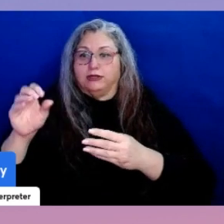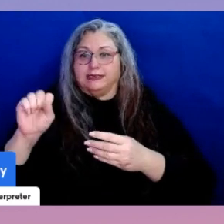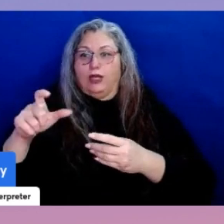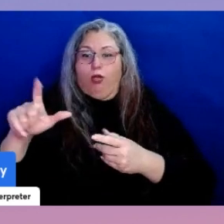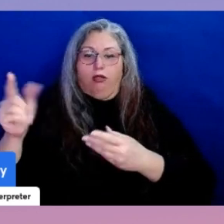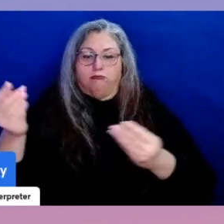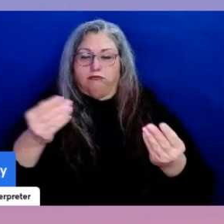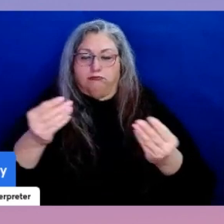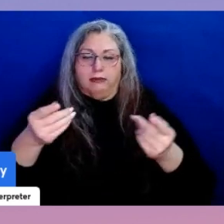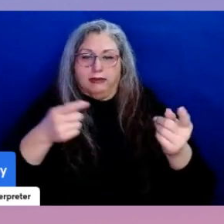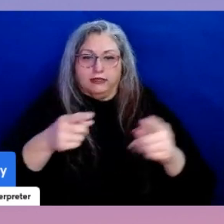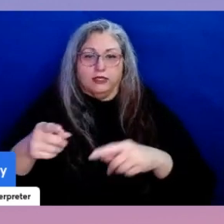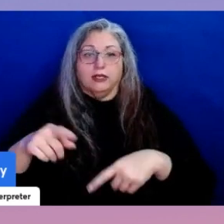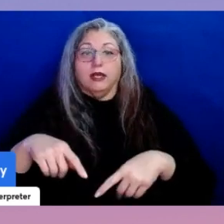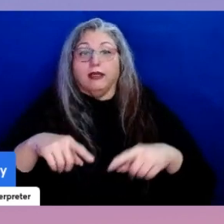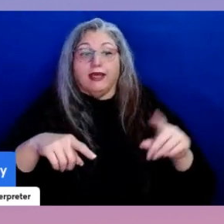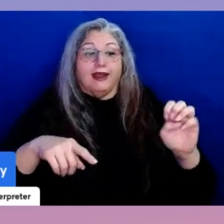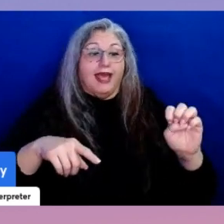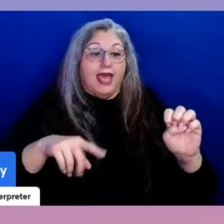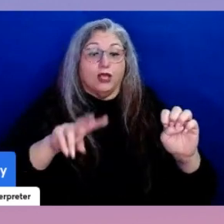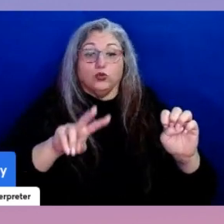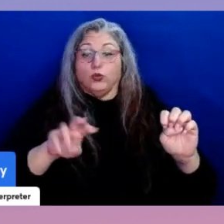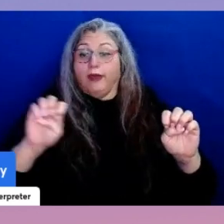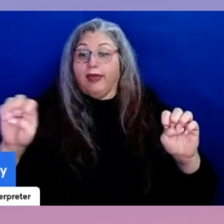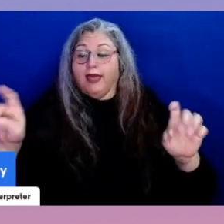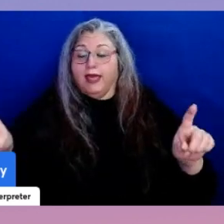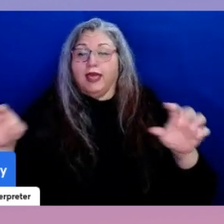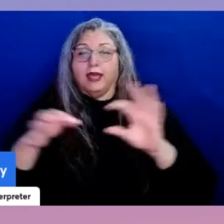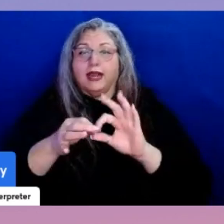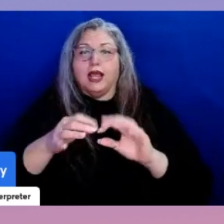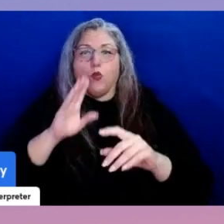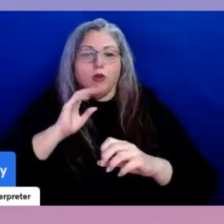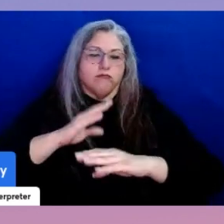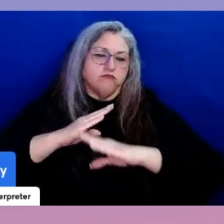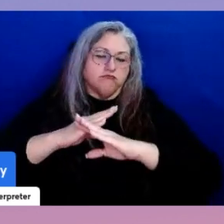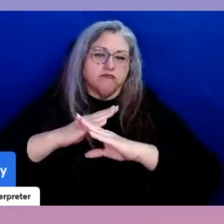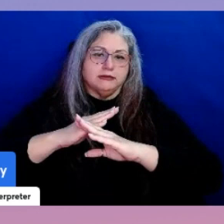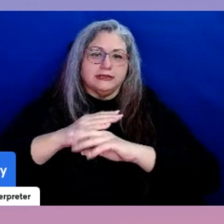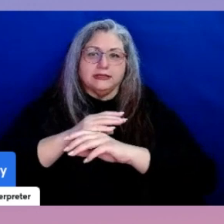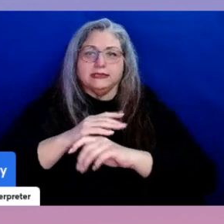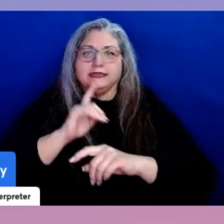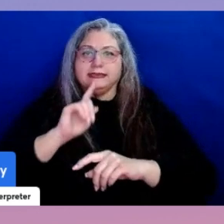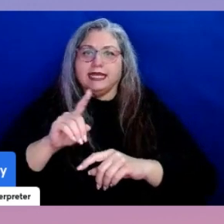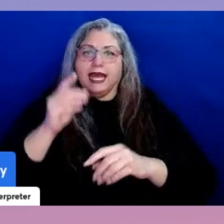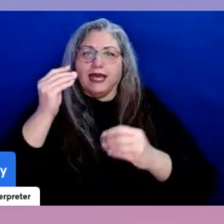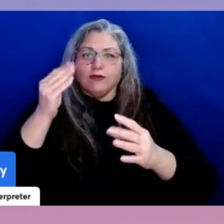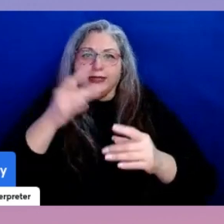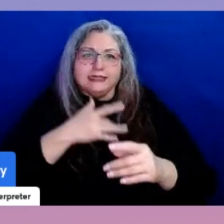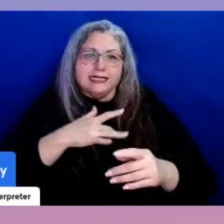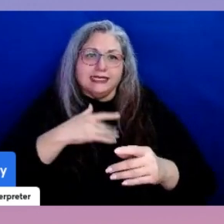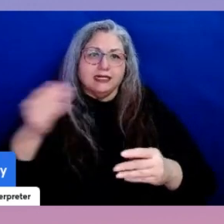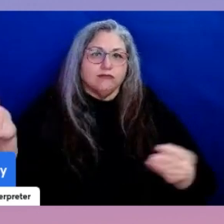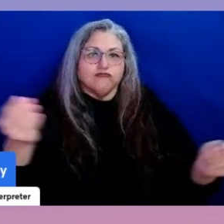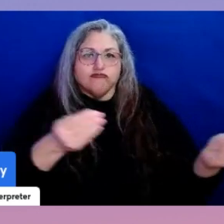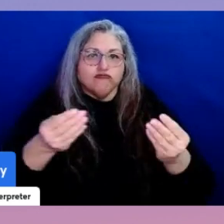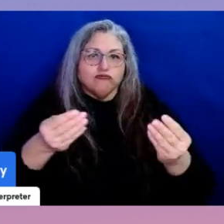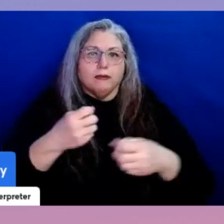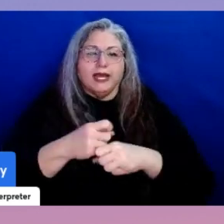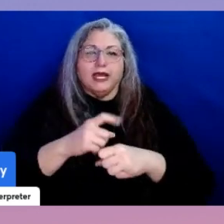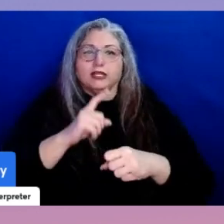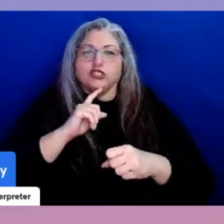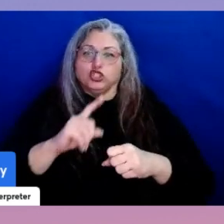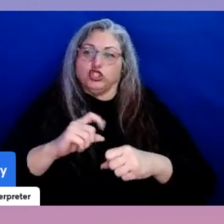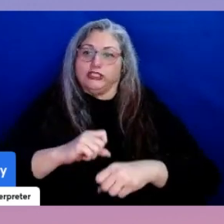end-to-end encryption safeguards sensitive information during transmission, reinforcing the overall security posture